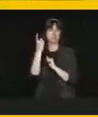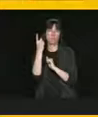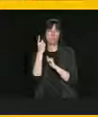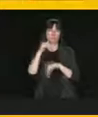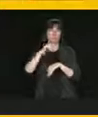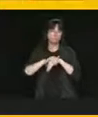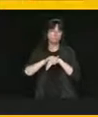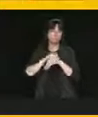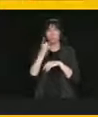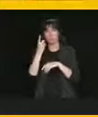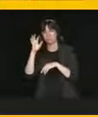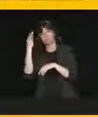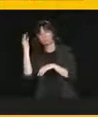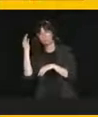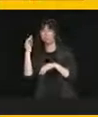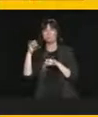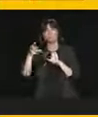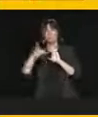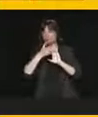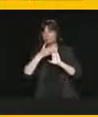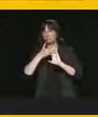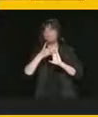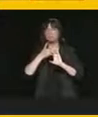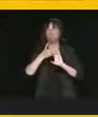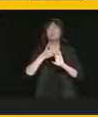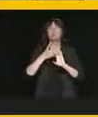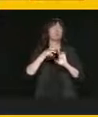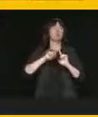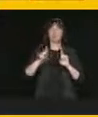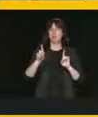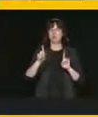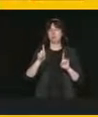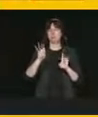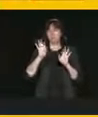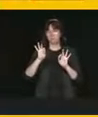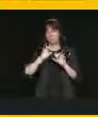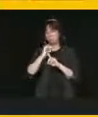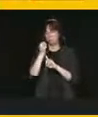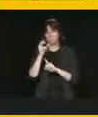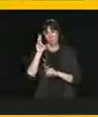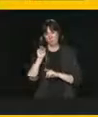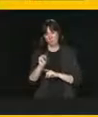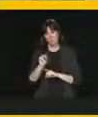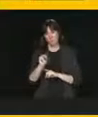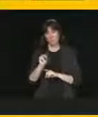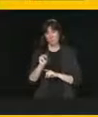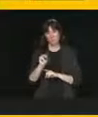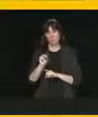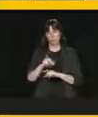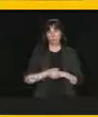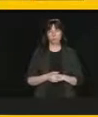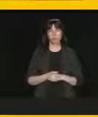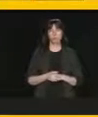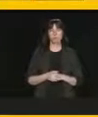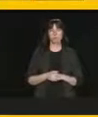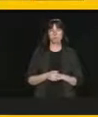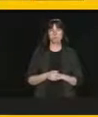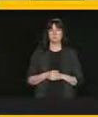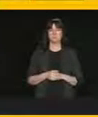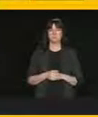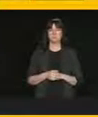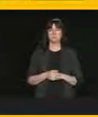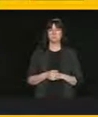unilingual labeling. But of course we understand that that certainly is not ideal either for the identity of our country or